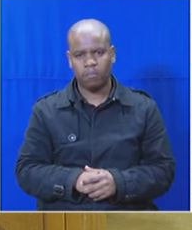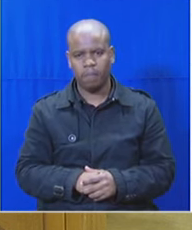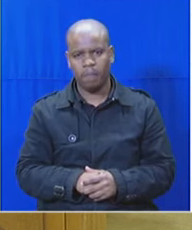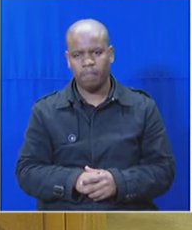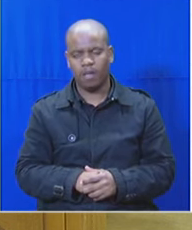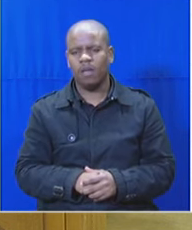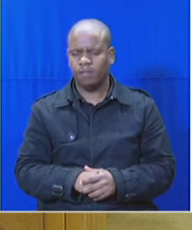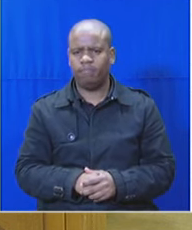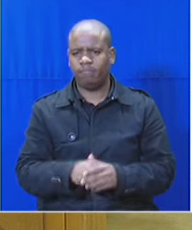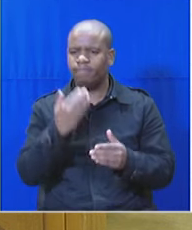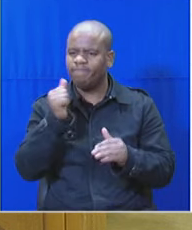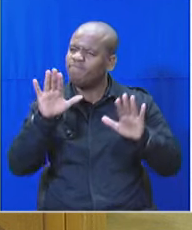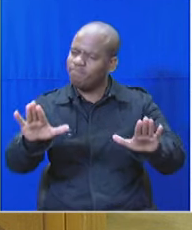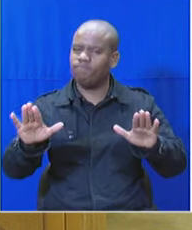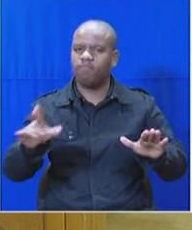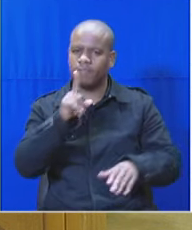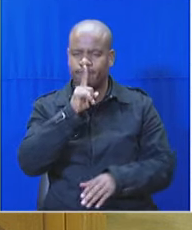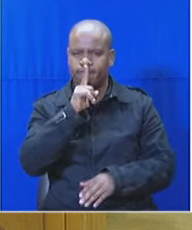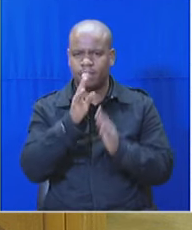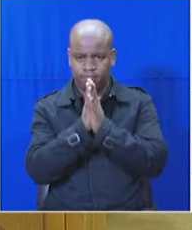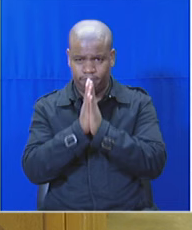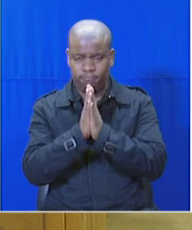Honourable member, can we please,